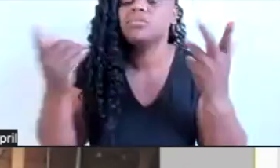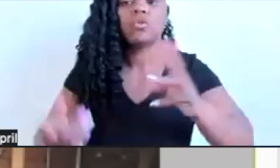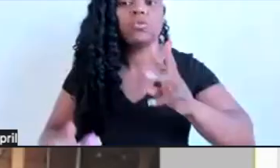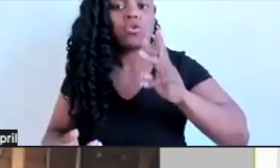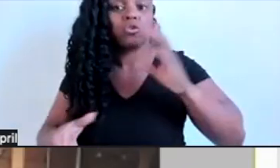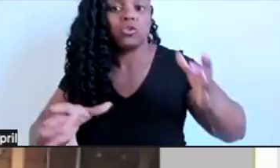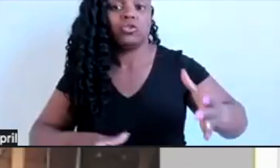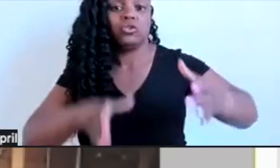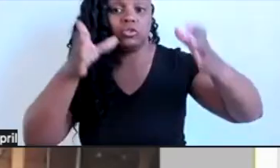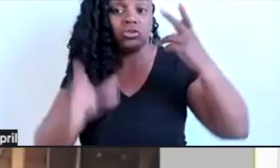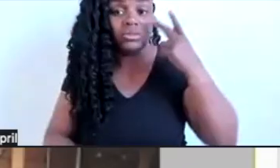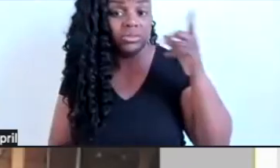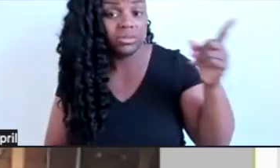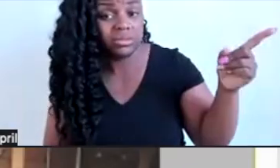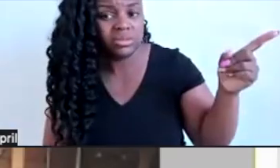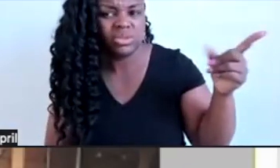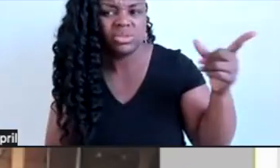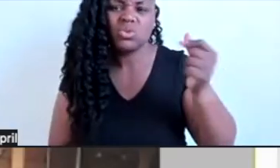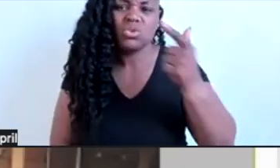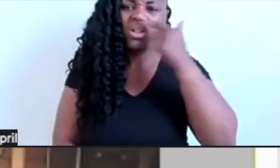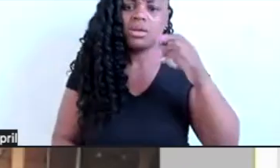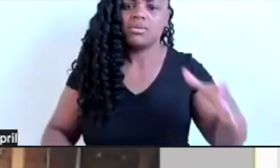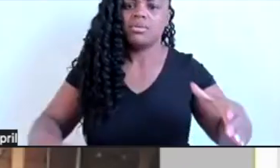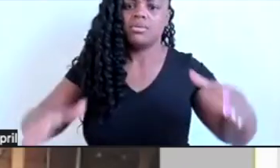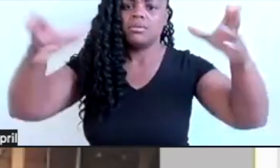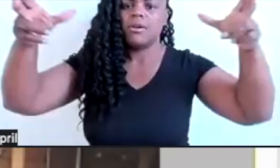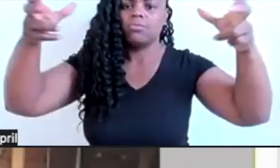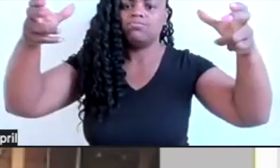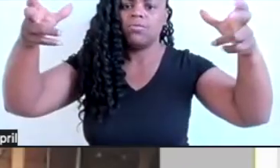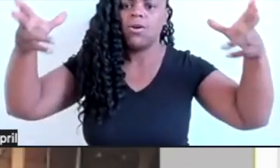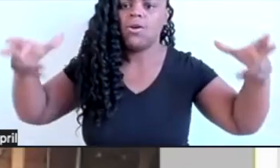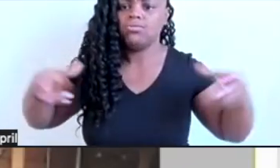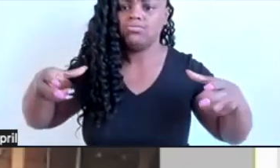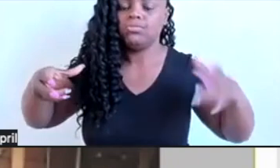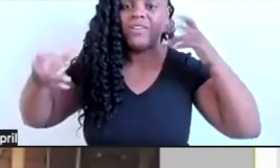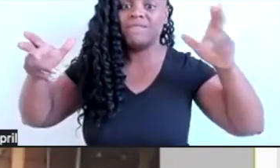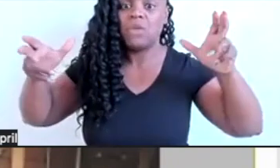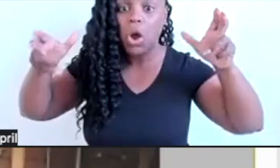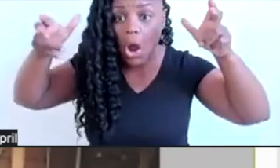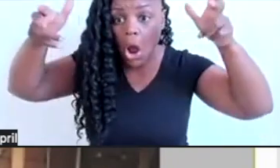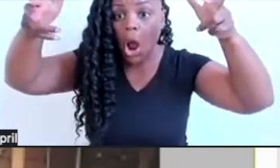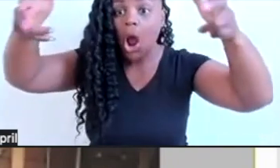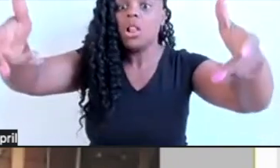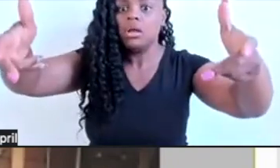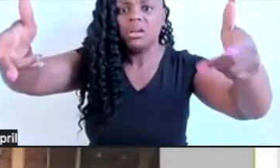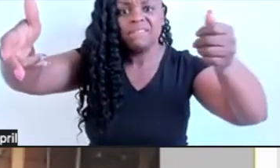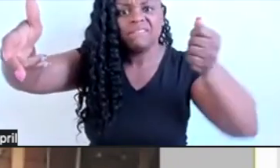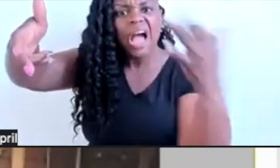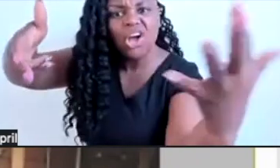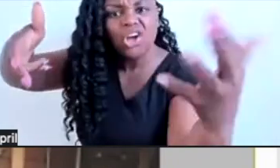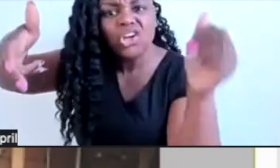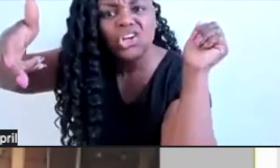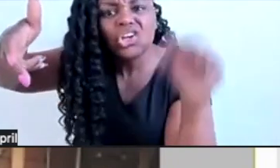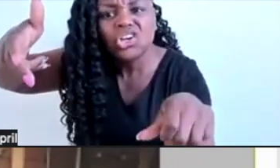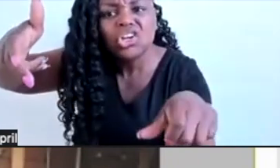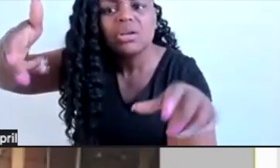over, they can start fires. Ensure metal straps are on the upper and lower third of the water heater tank and